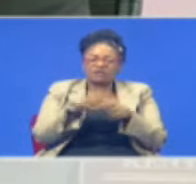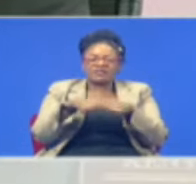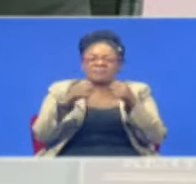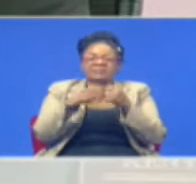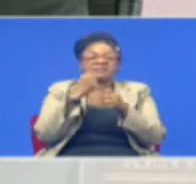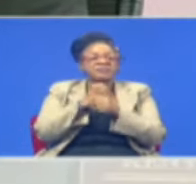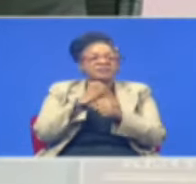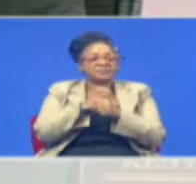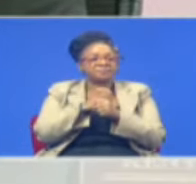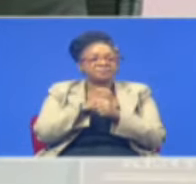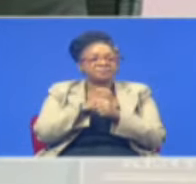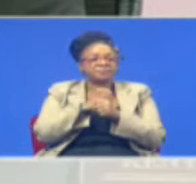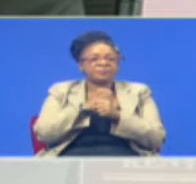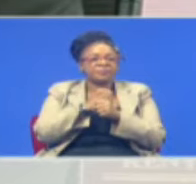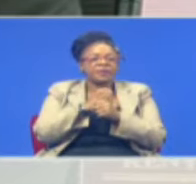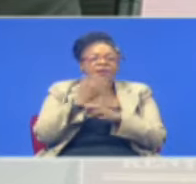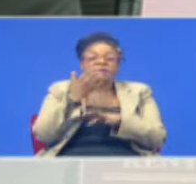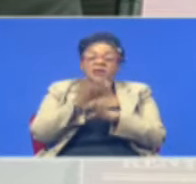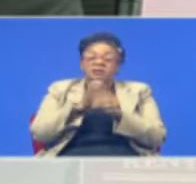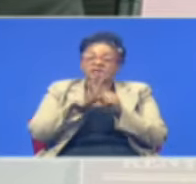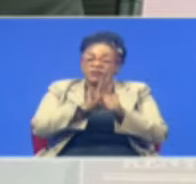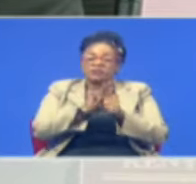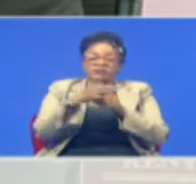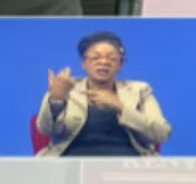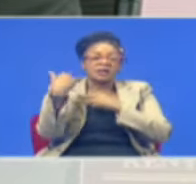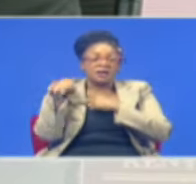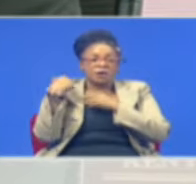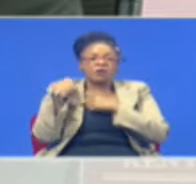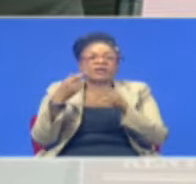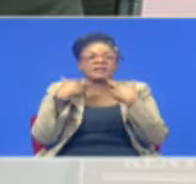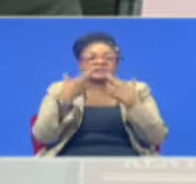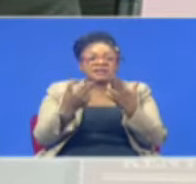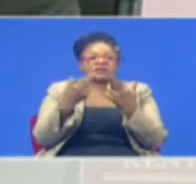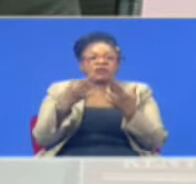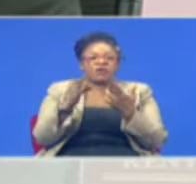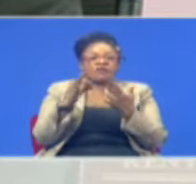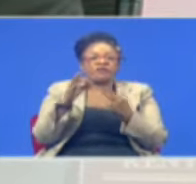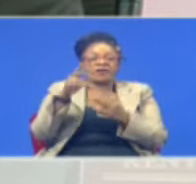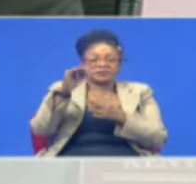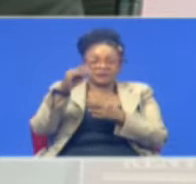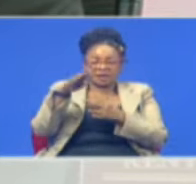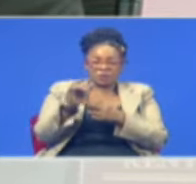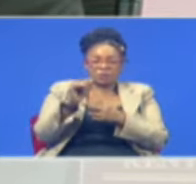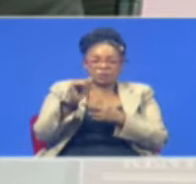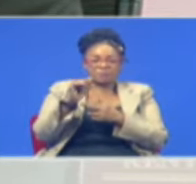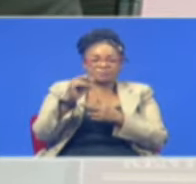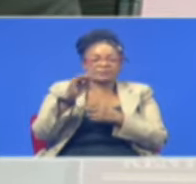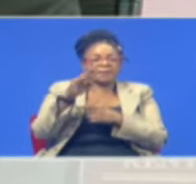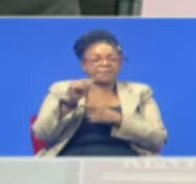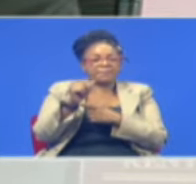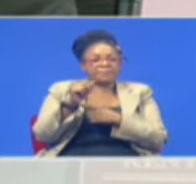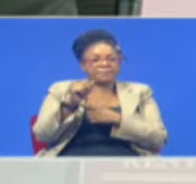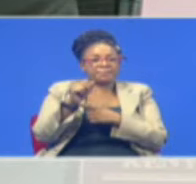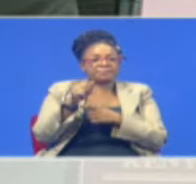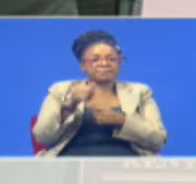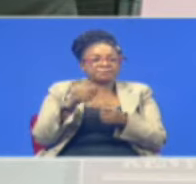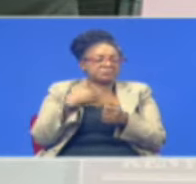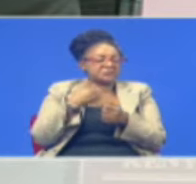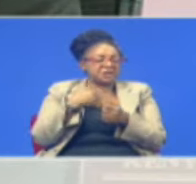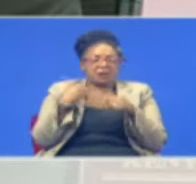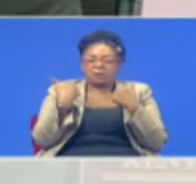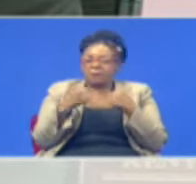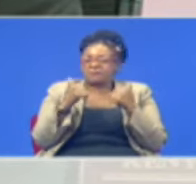task force relied on the results of the Daru lab. We did not condemn